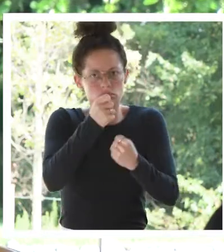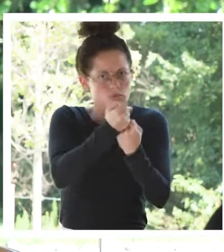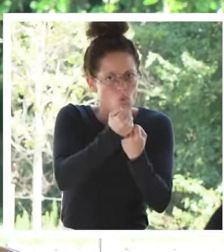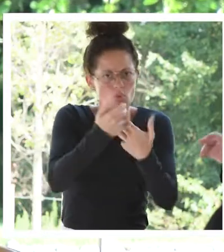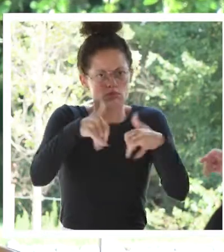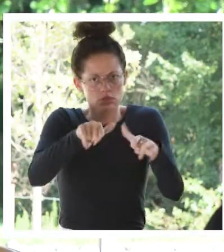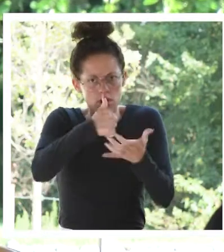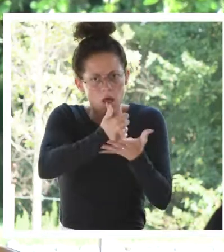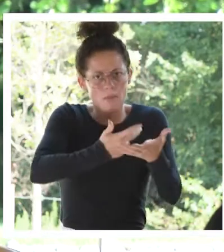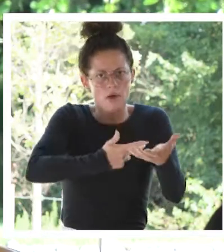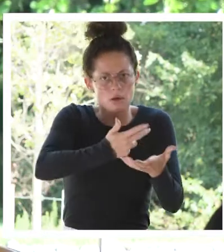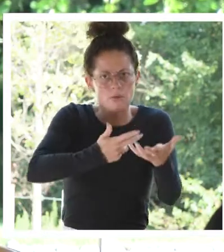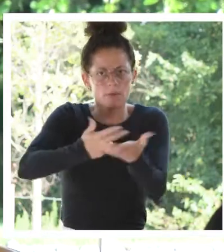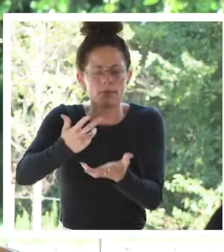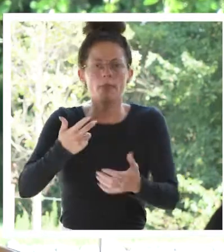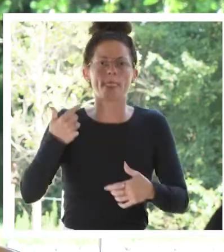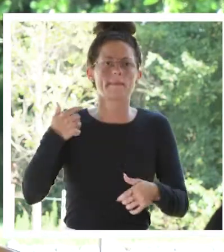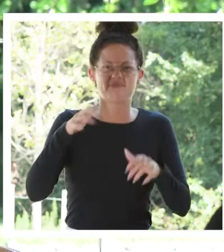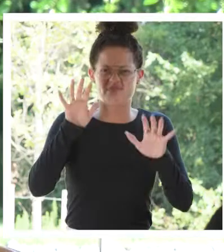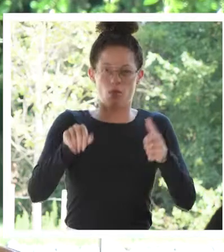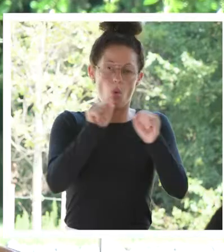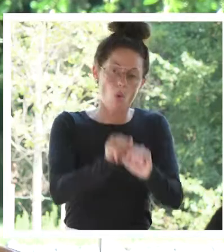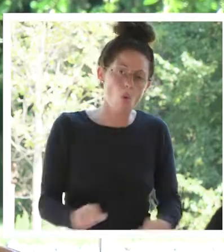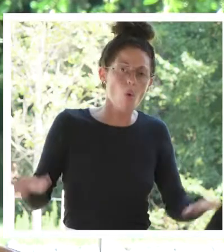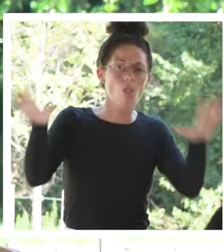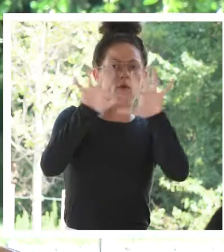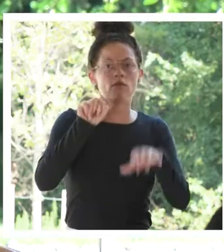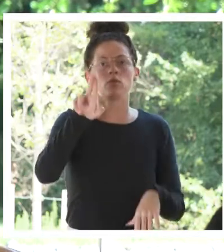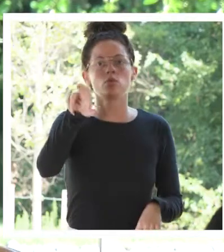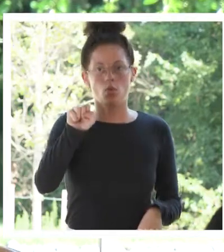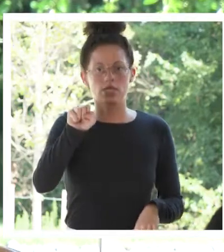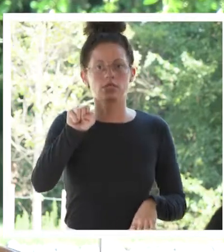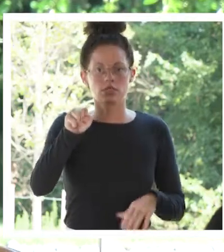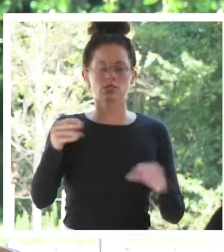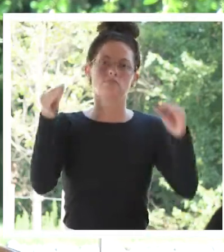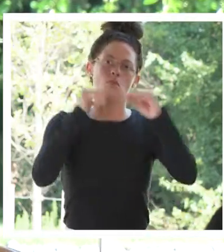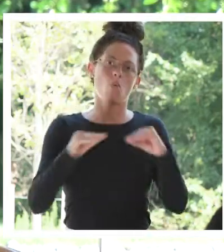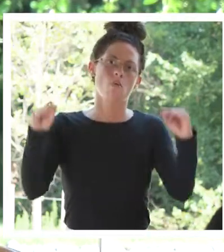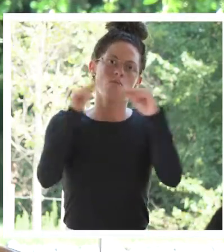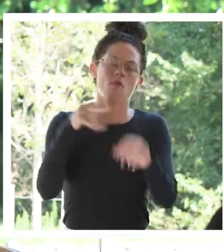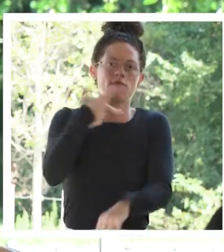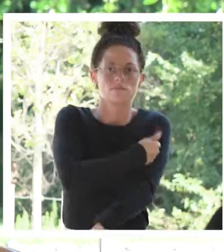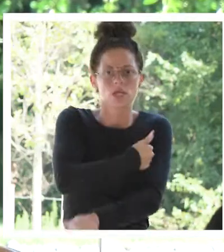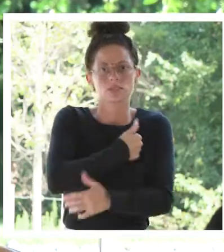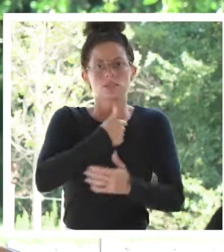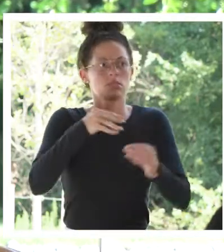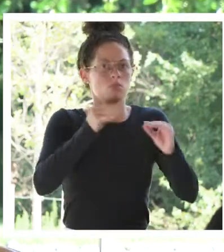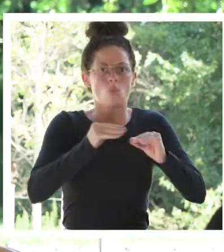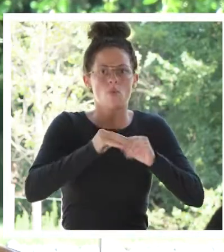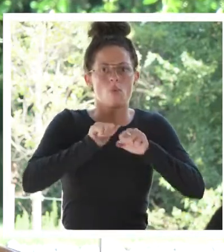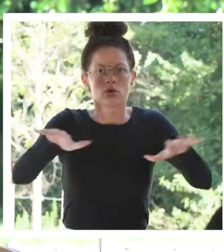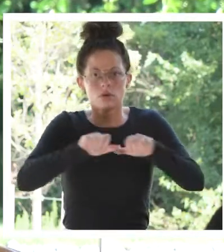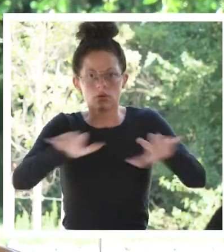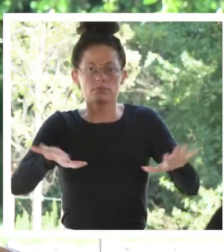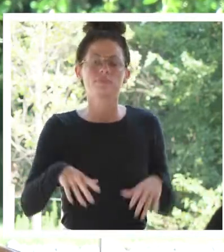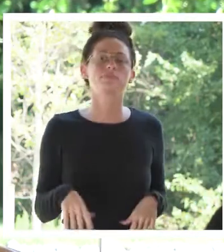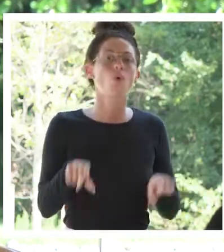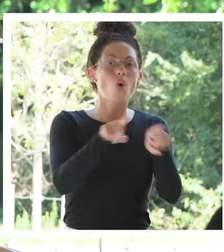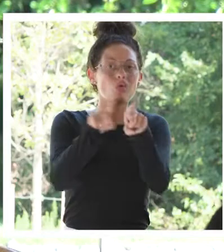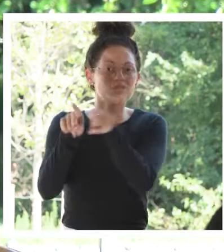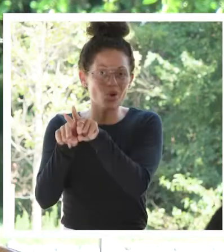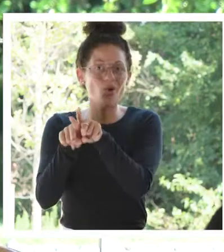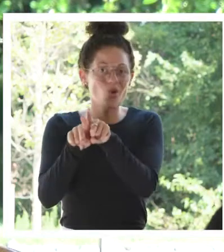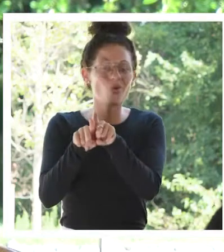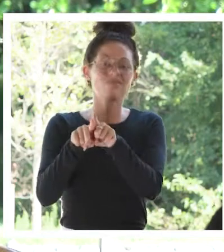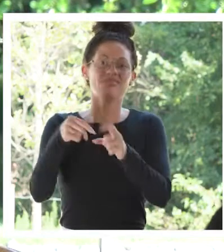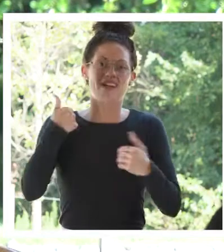allowed them to deploy those throughout the country. It also, as the county executive said, provided funds at the